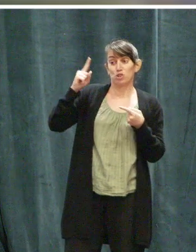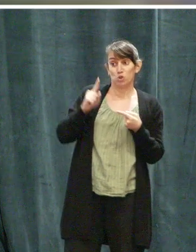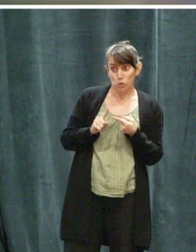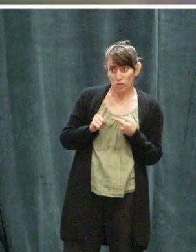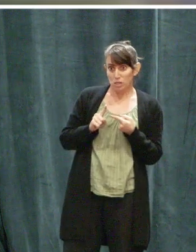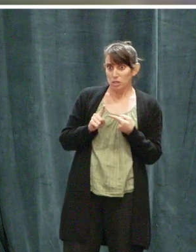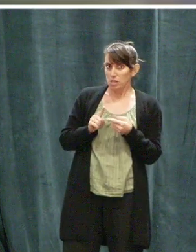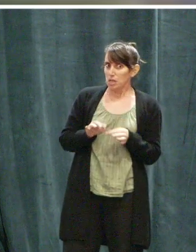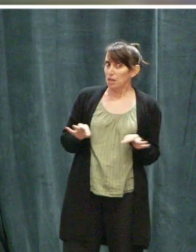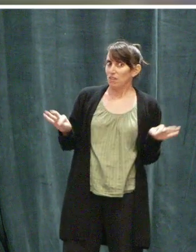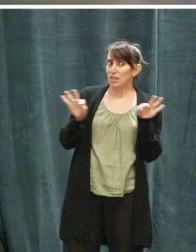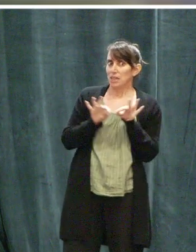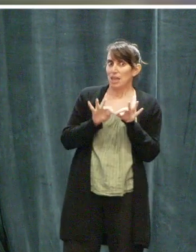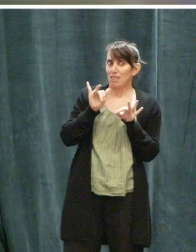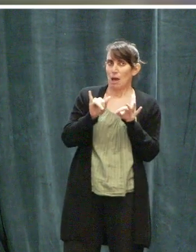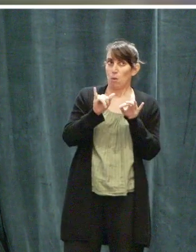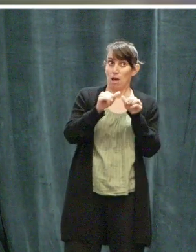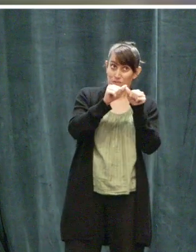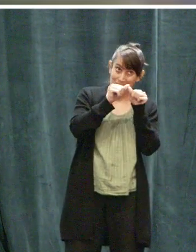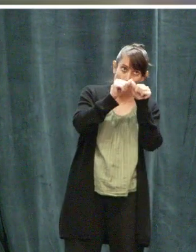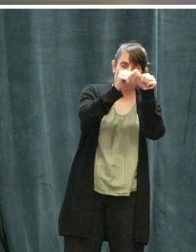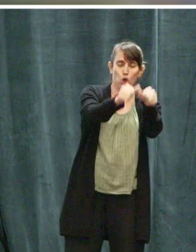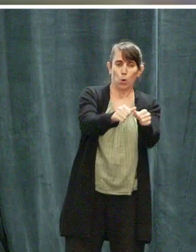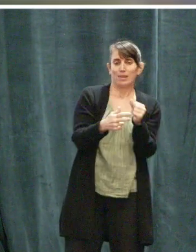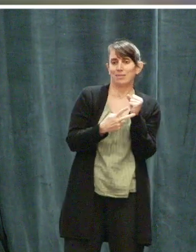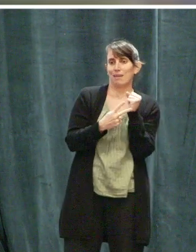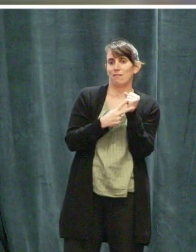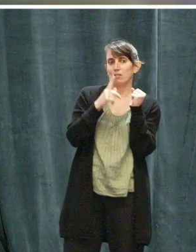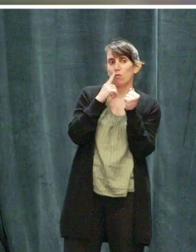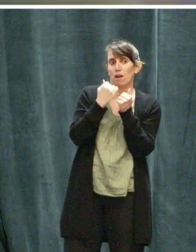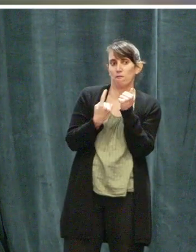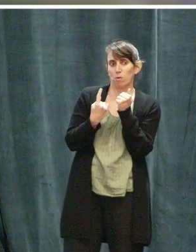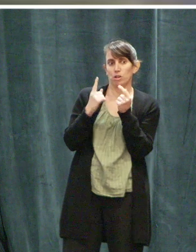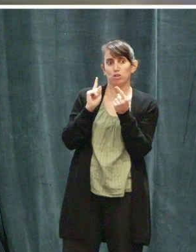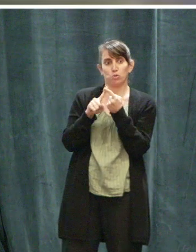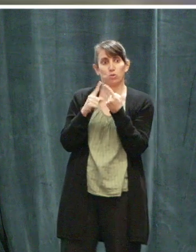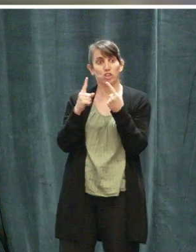a perpetuity savings for everybody. So in order to achieve those savings, we have to design to those